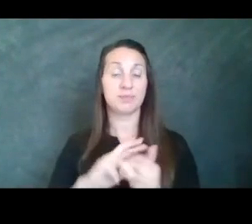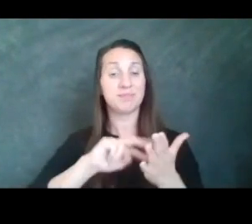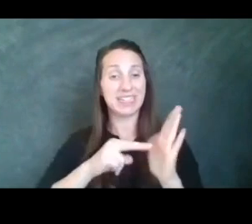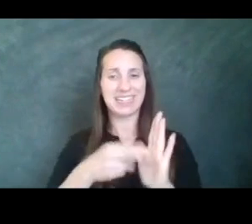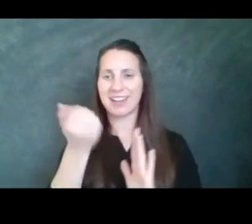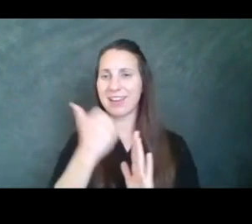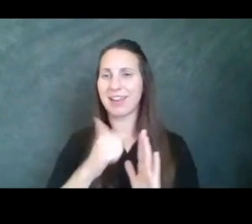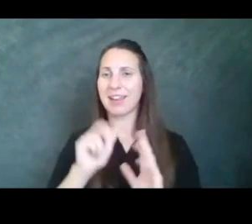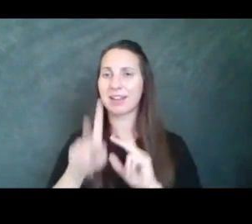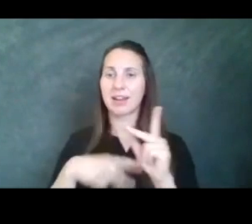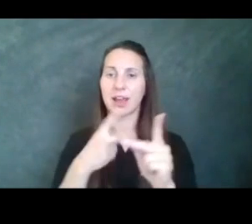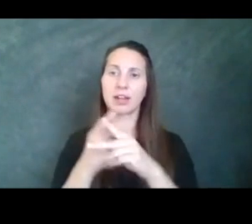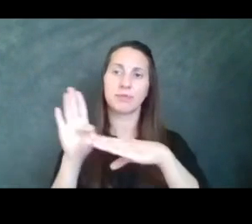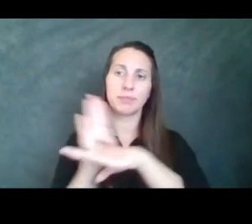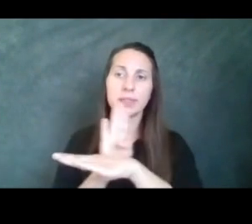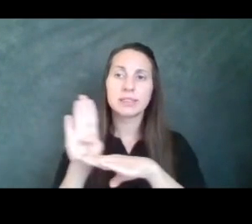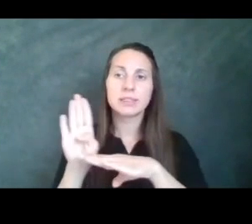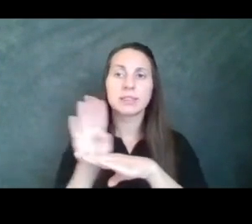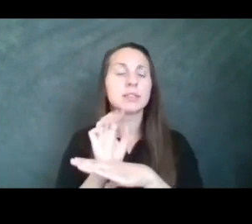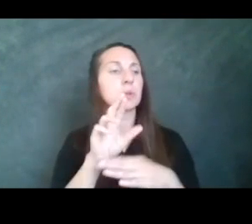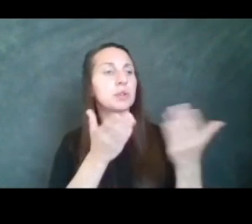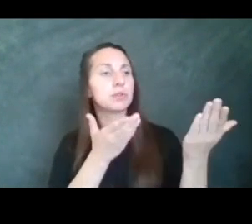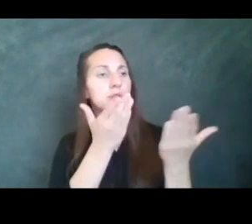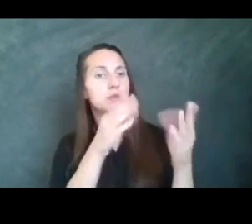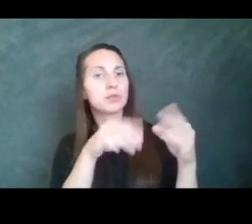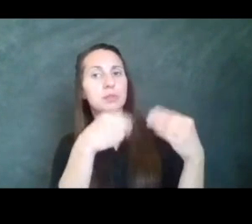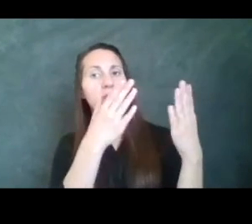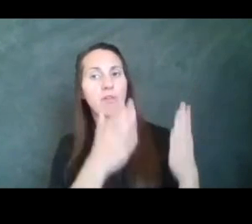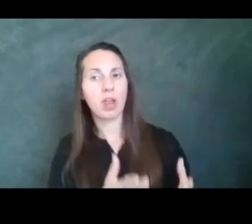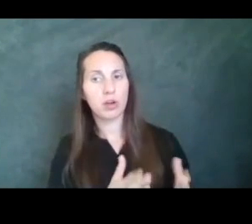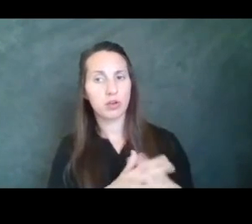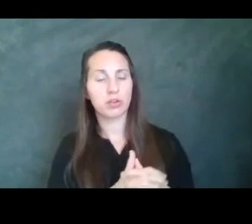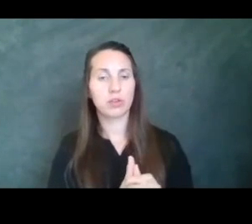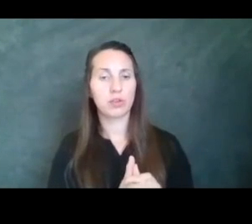a business or service provider that provides